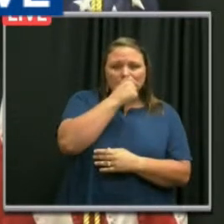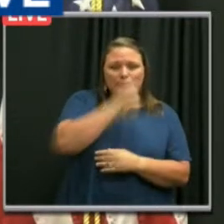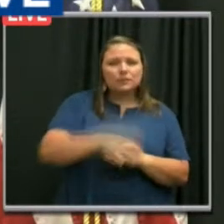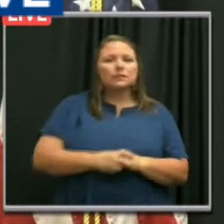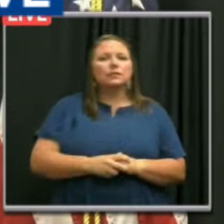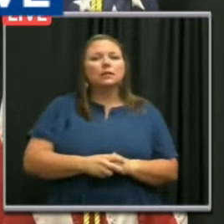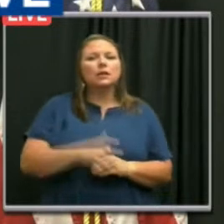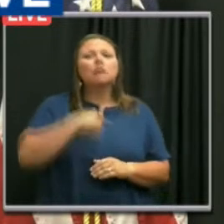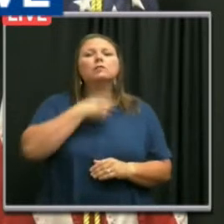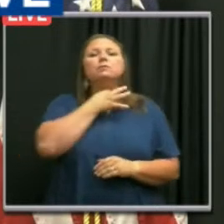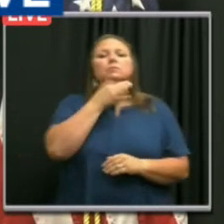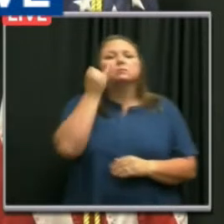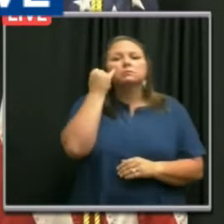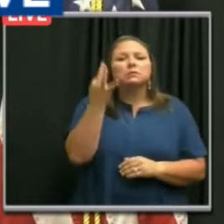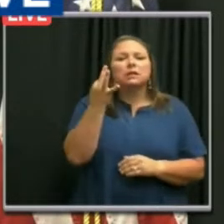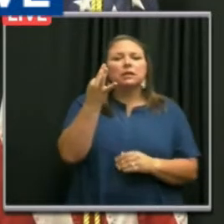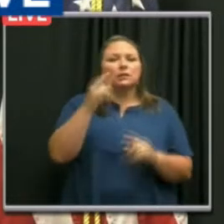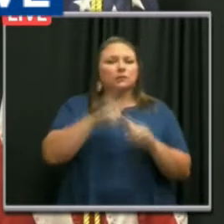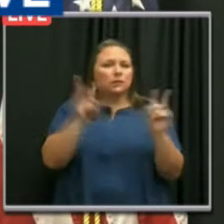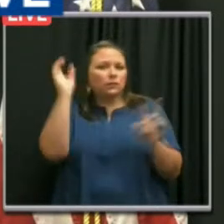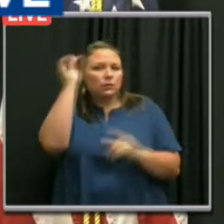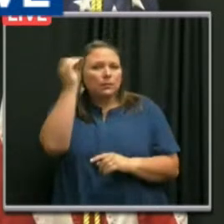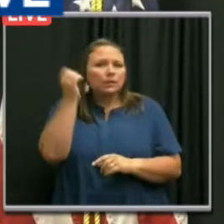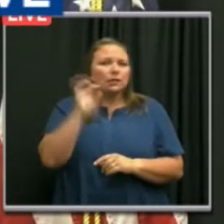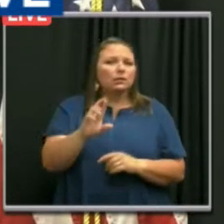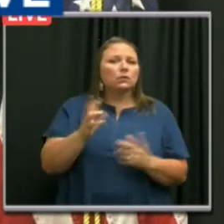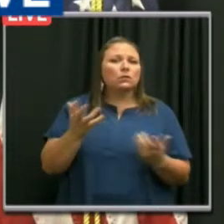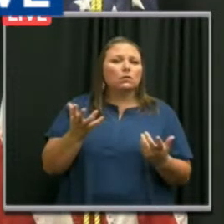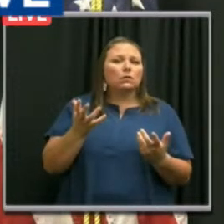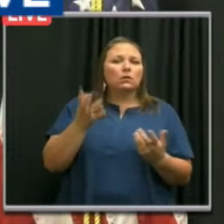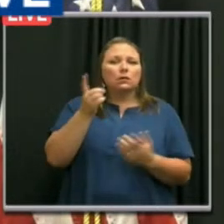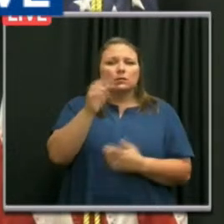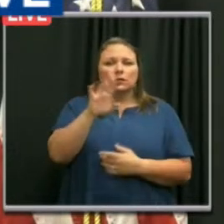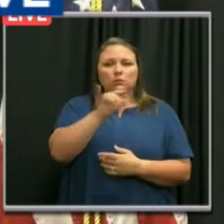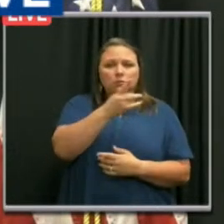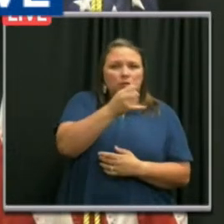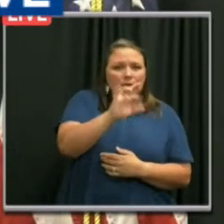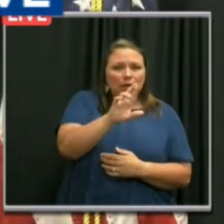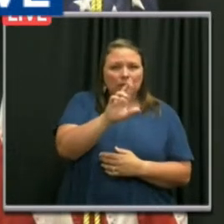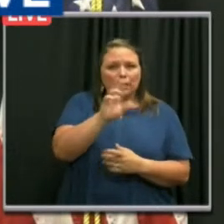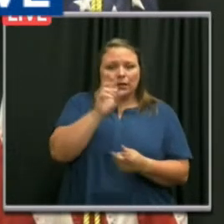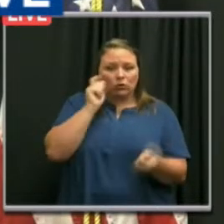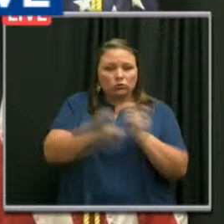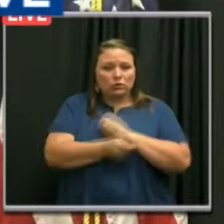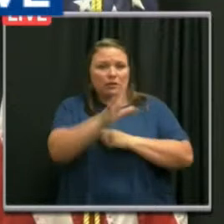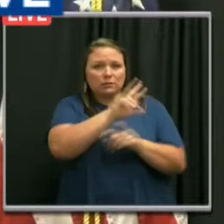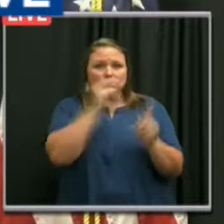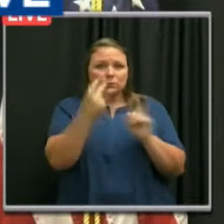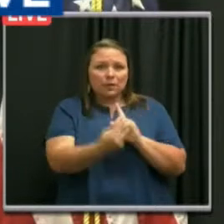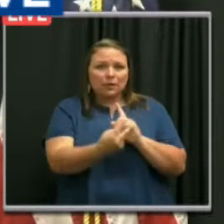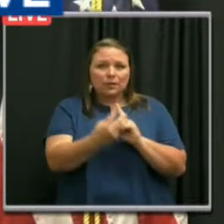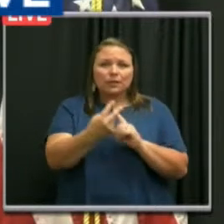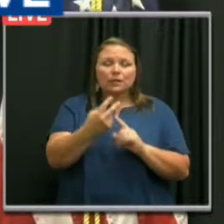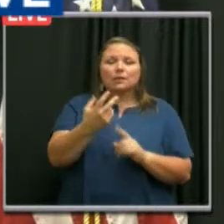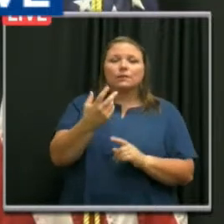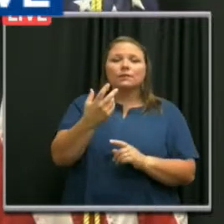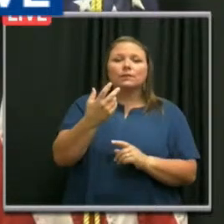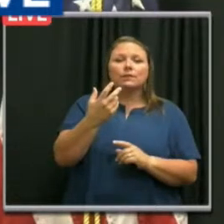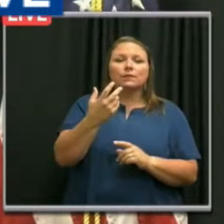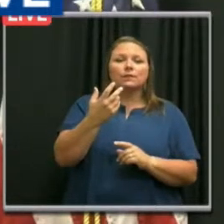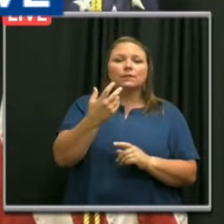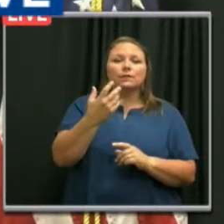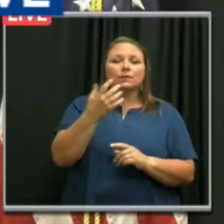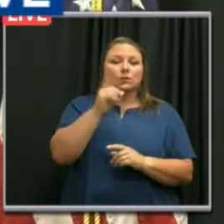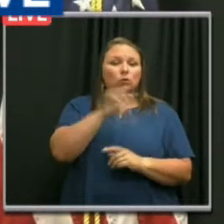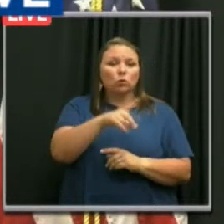curious if this is just a matter of differing opinion or if Dr. Hanger has changed his position. Is there a